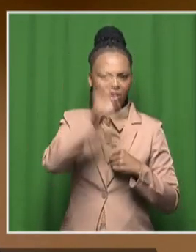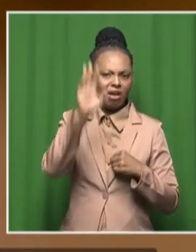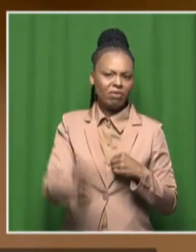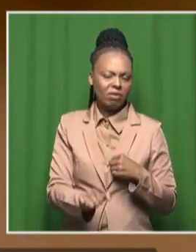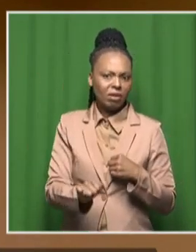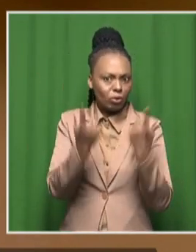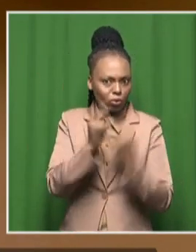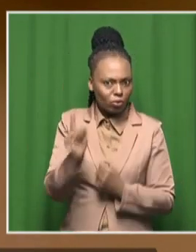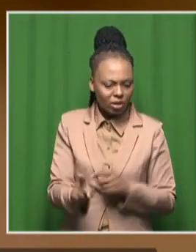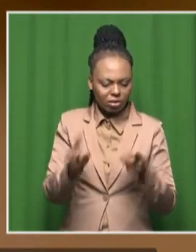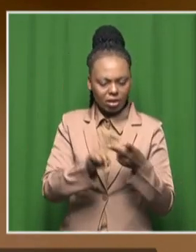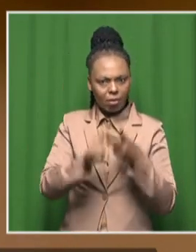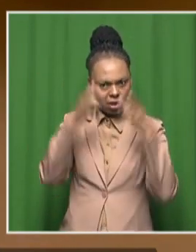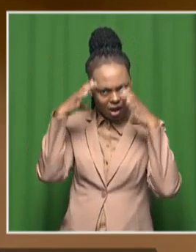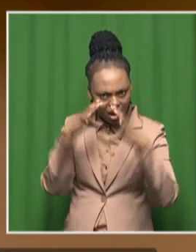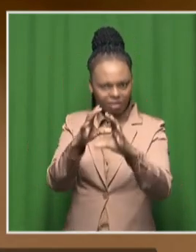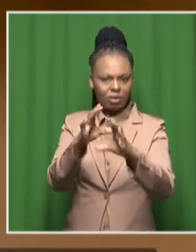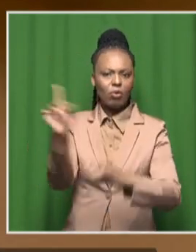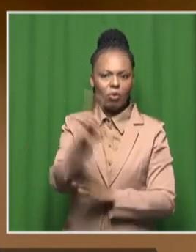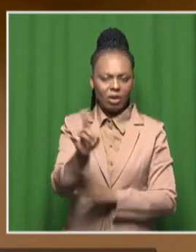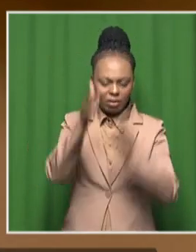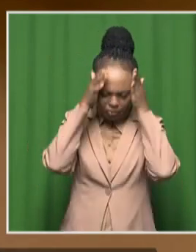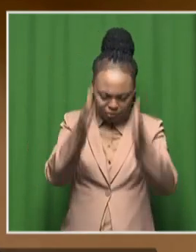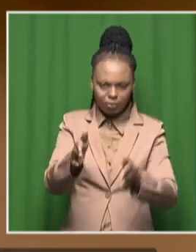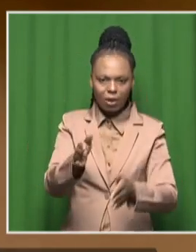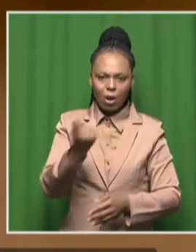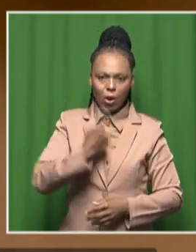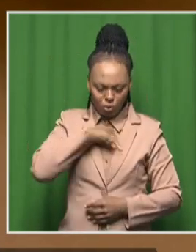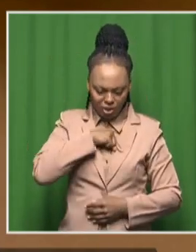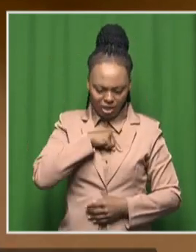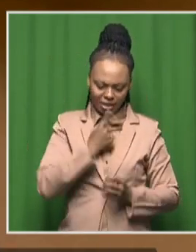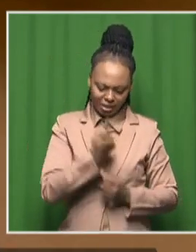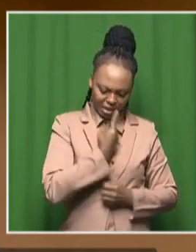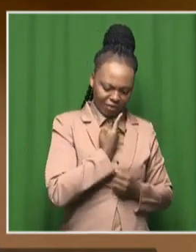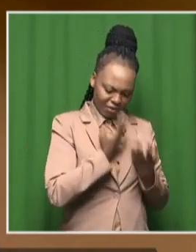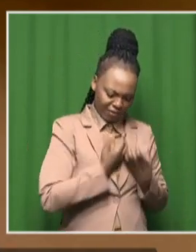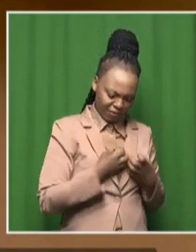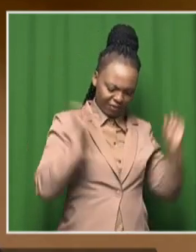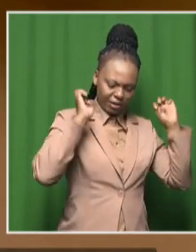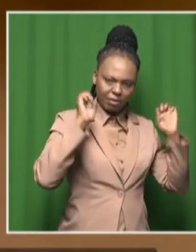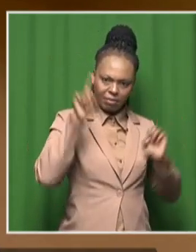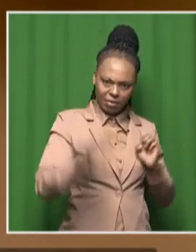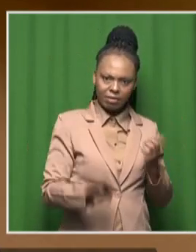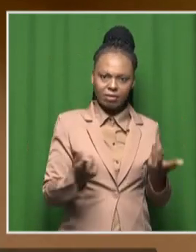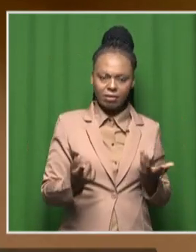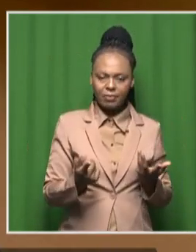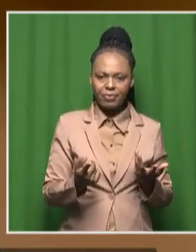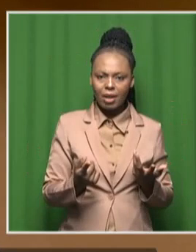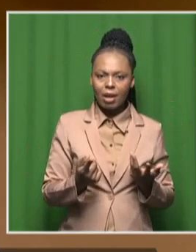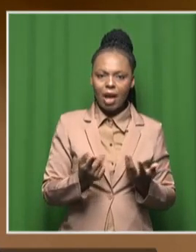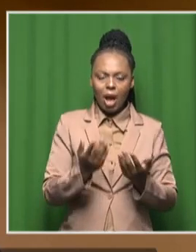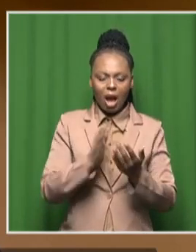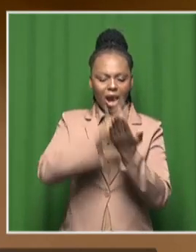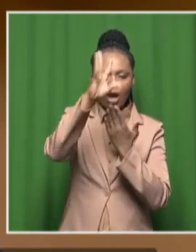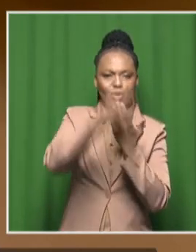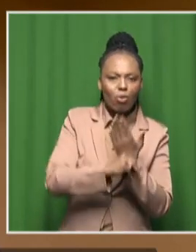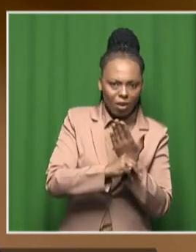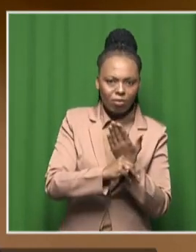pay attention to is the self-liberation process. We have in our school curriculum